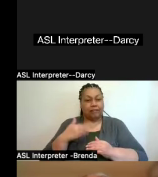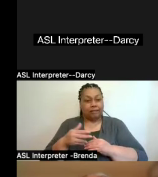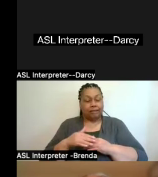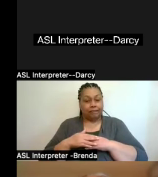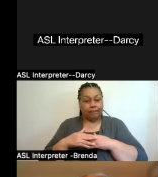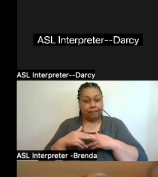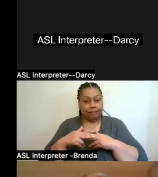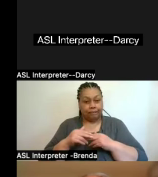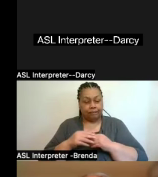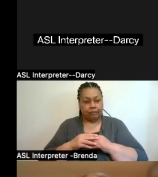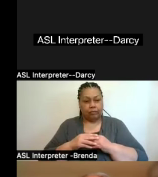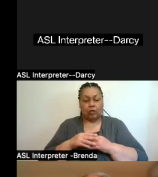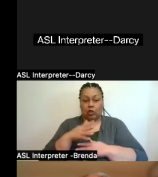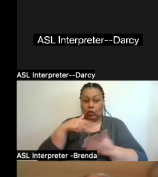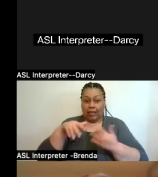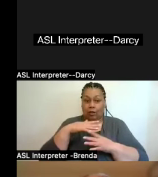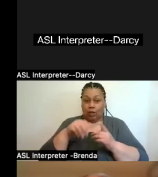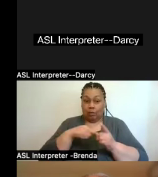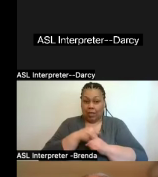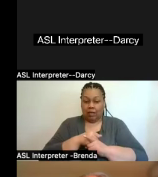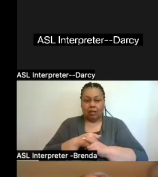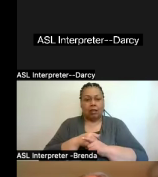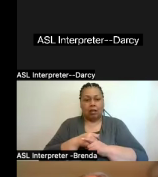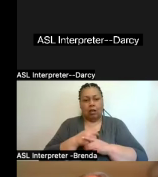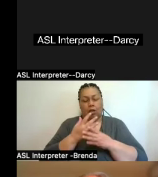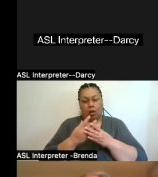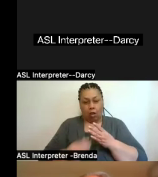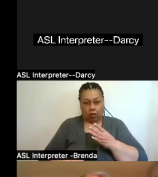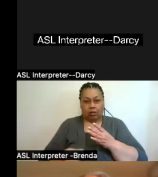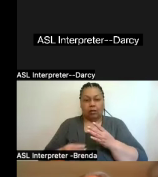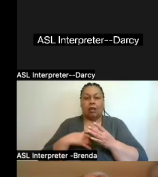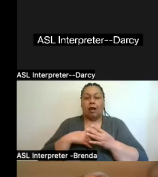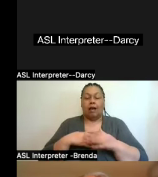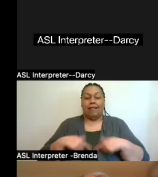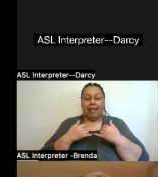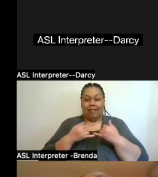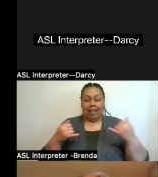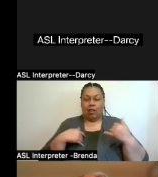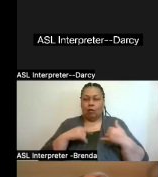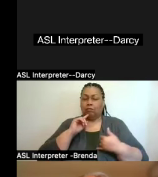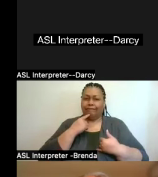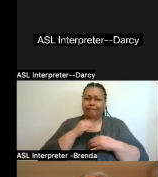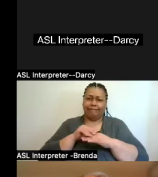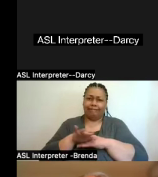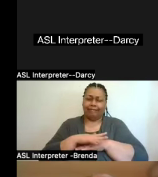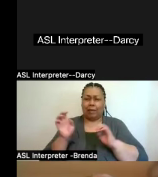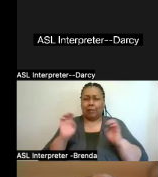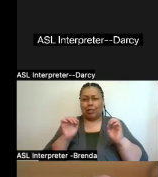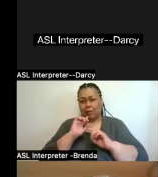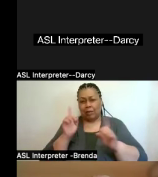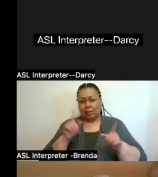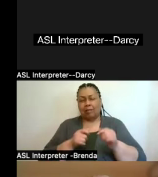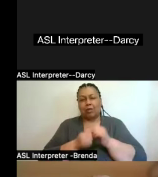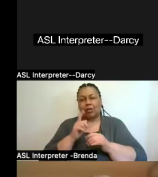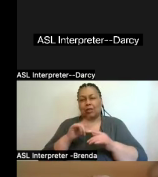So the societal impacts. The loss of lifeline infrastructure services severely affect emergency response, mostly through